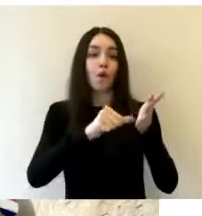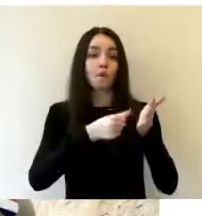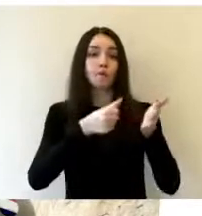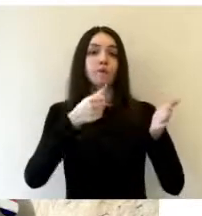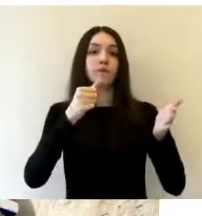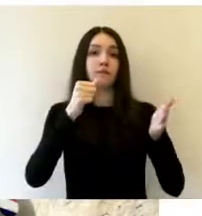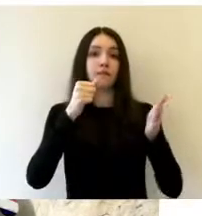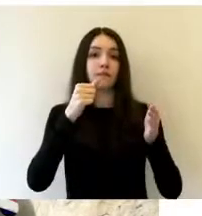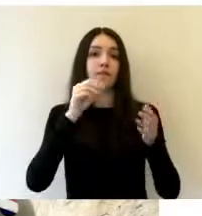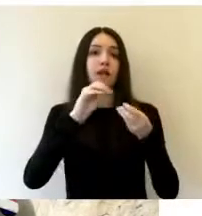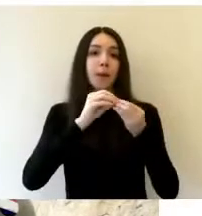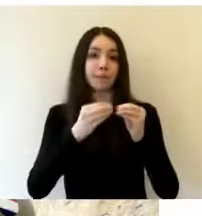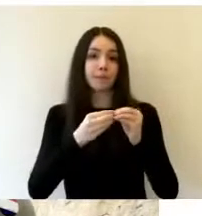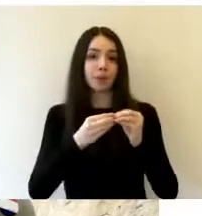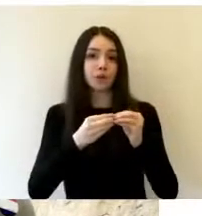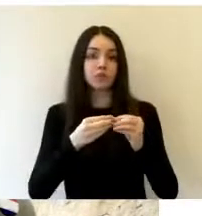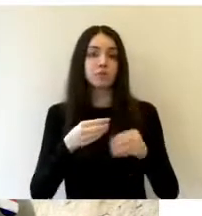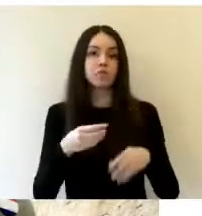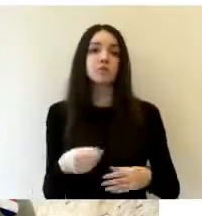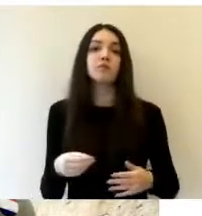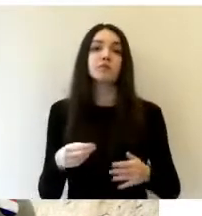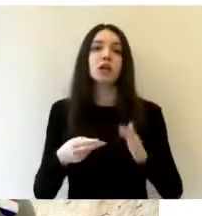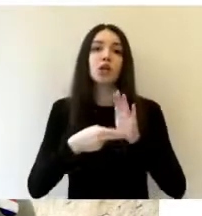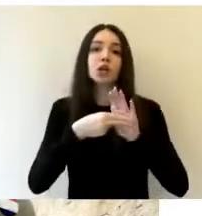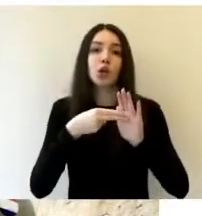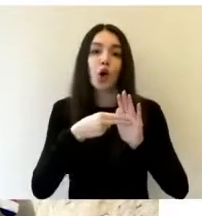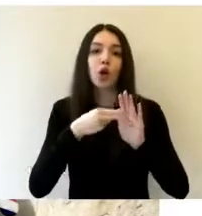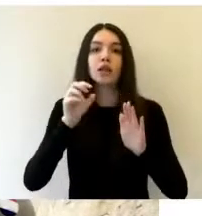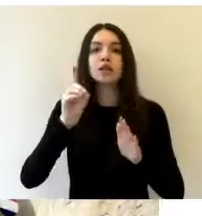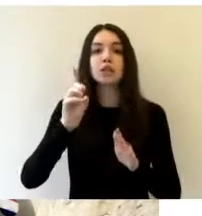Eisenhower Memorial, but it is definitely a